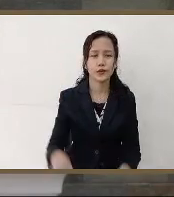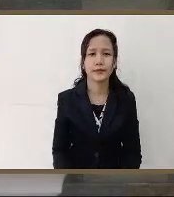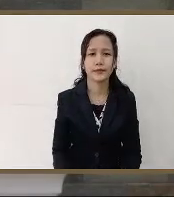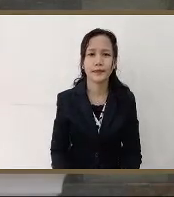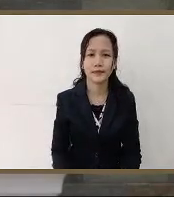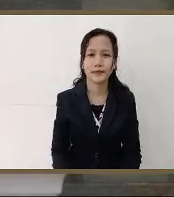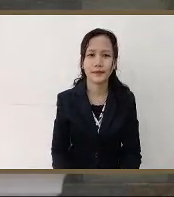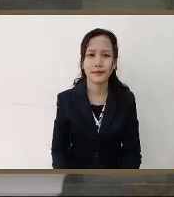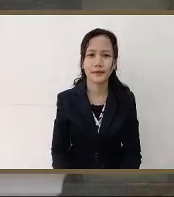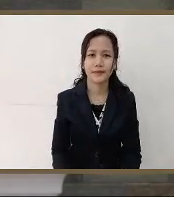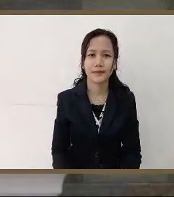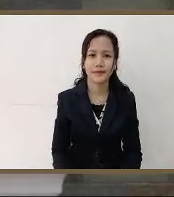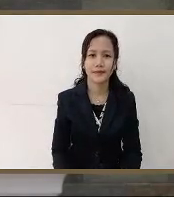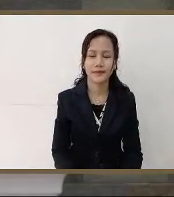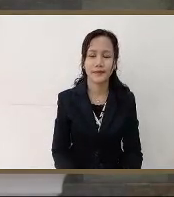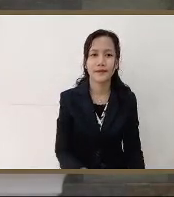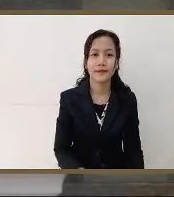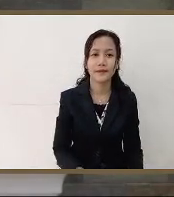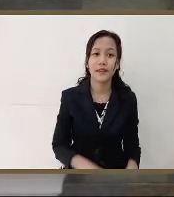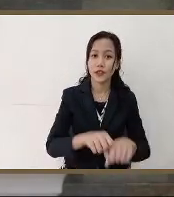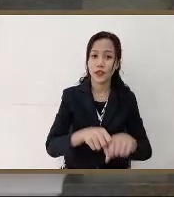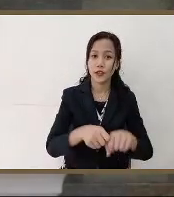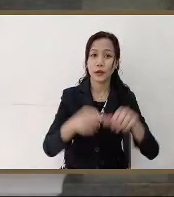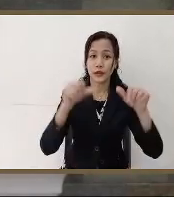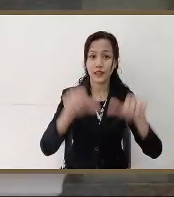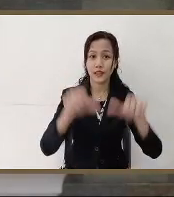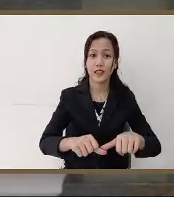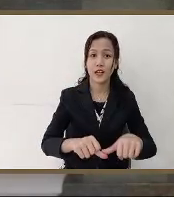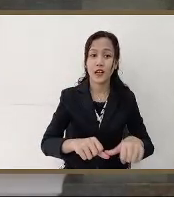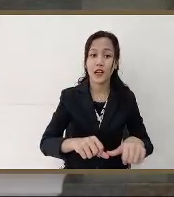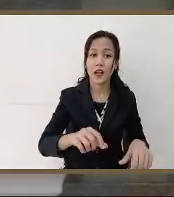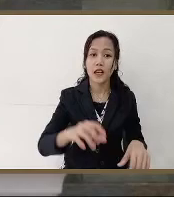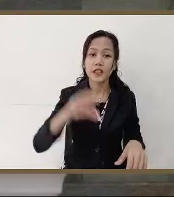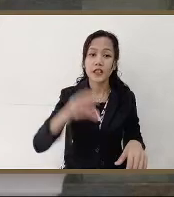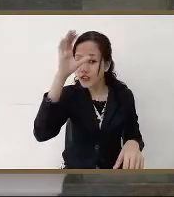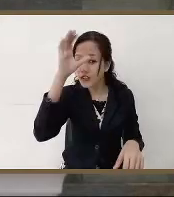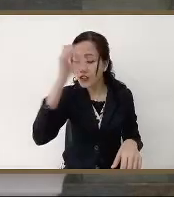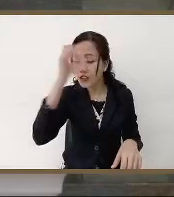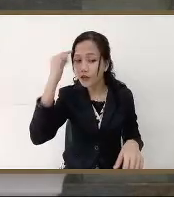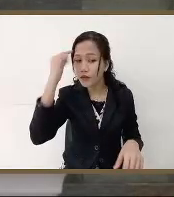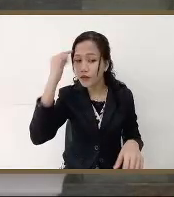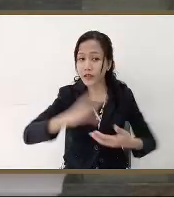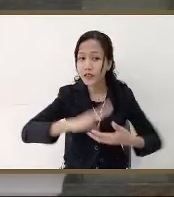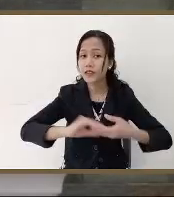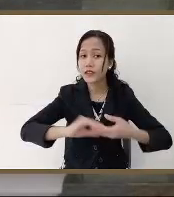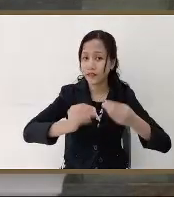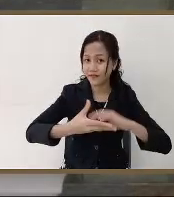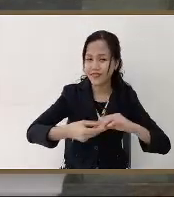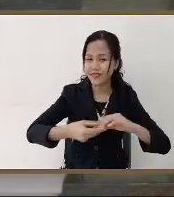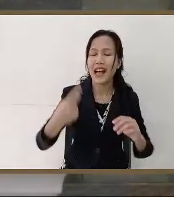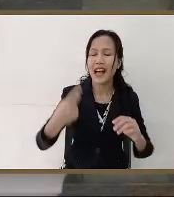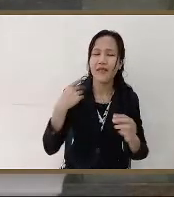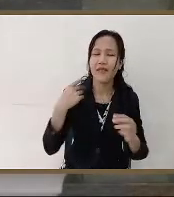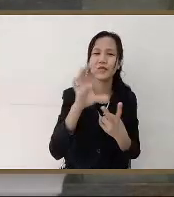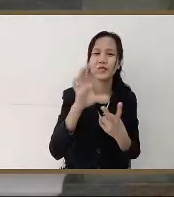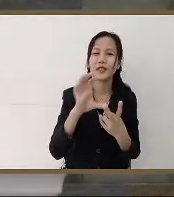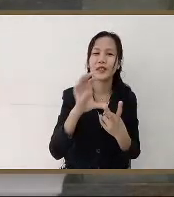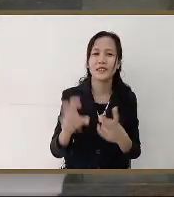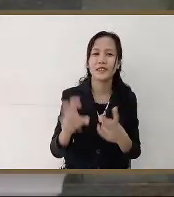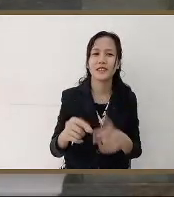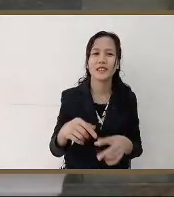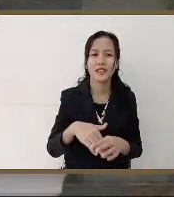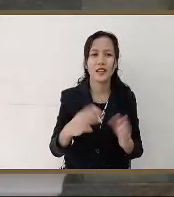a story na pwede nyo magbulay-bulayan or you can get something out of it. There are some choice selections that can